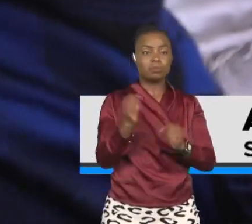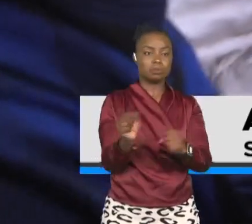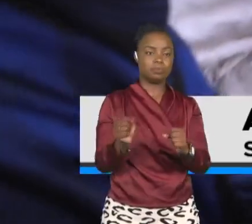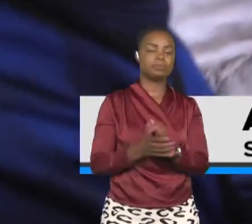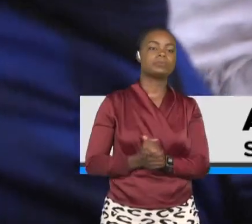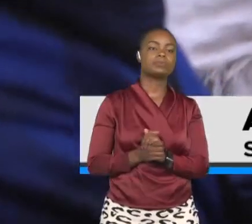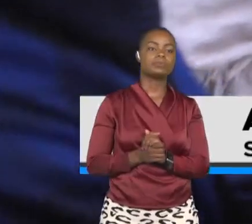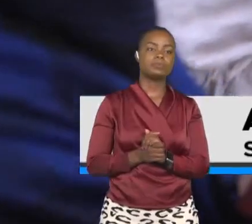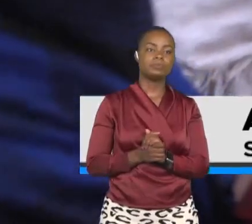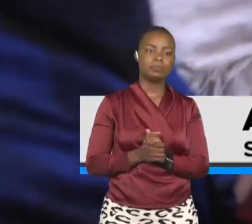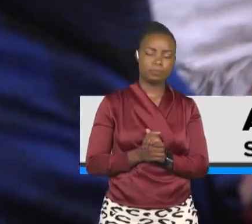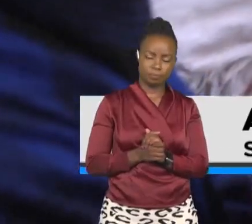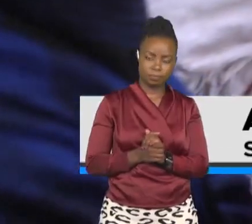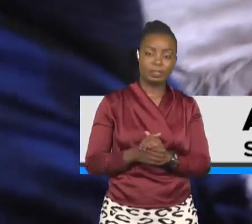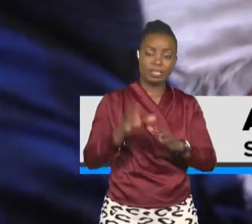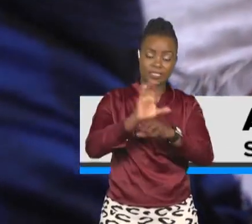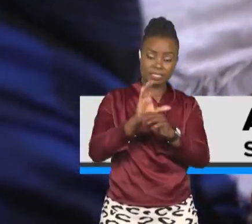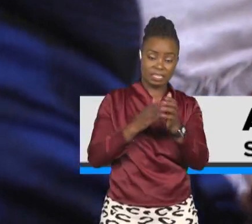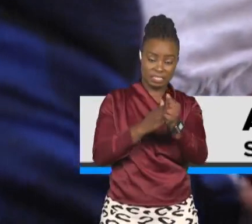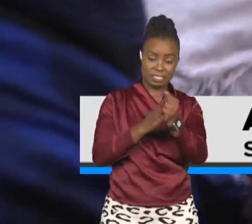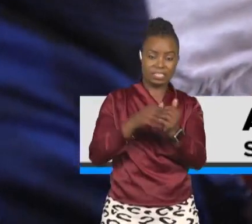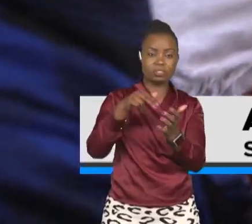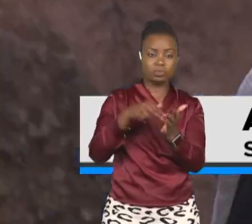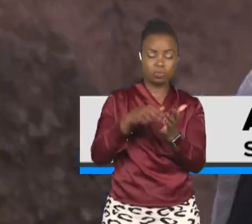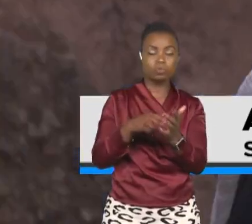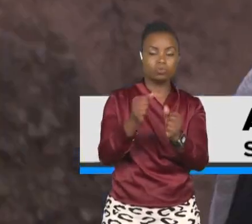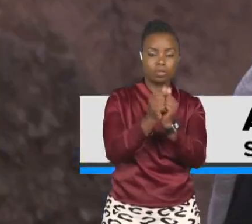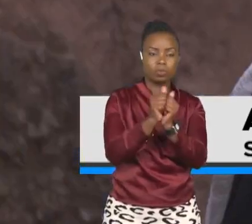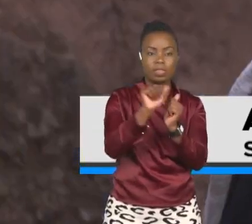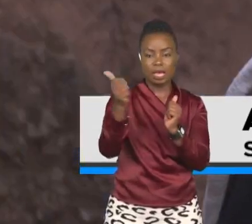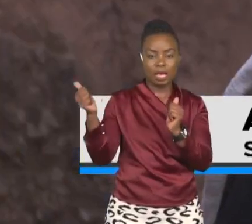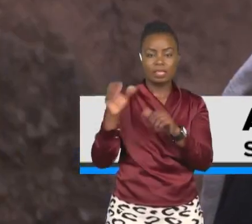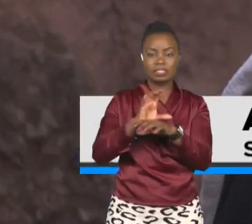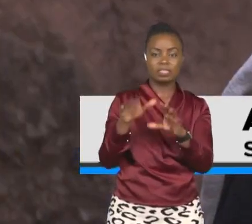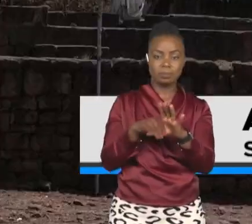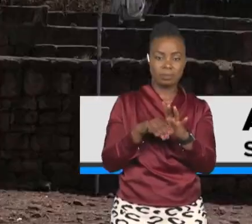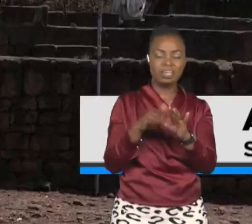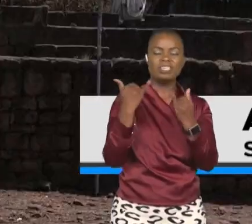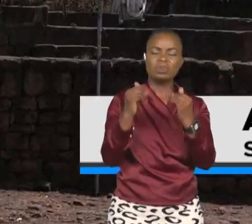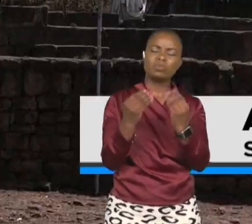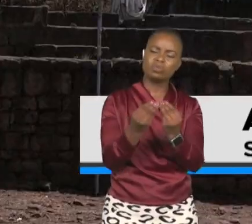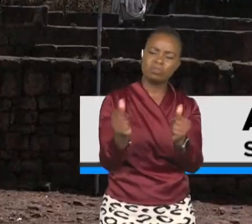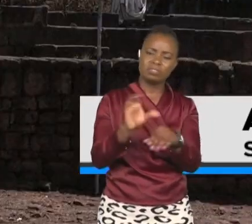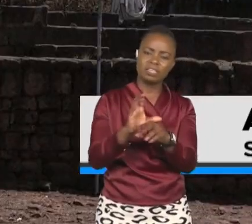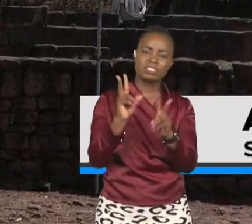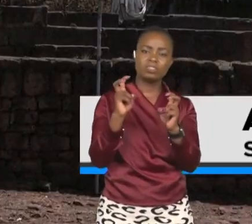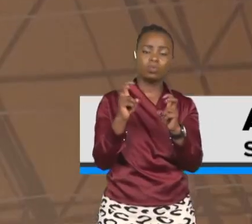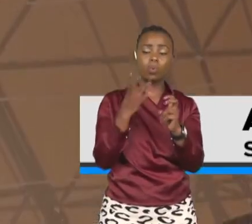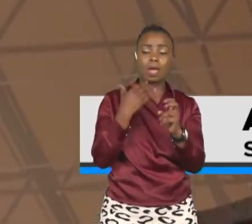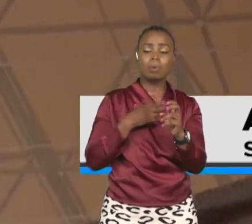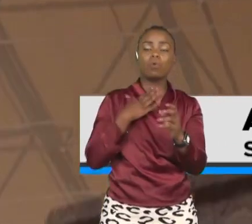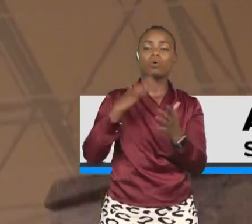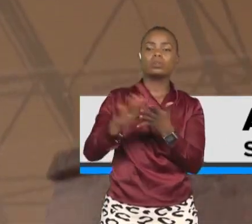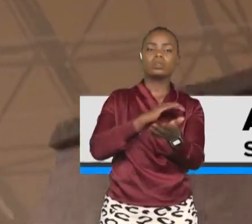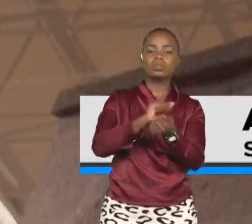Priest Mekoren Fatne stood among his Ethiopian Orthodox faithful, looking upon a 9th-century-old church they feared could be wrecked at